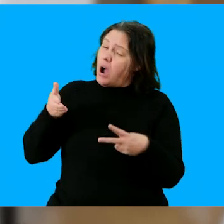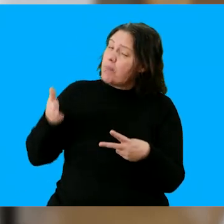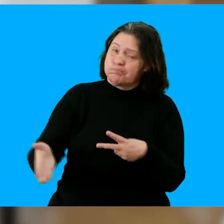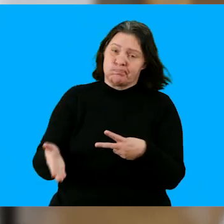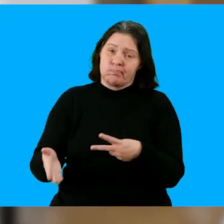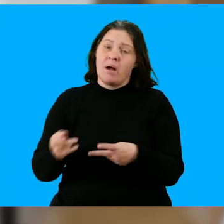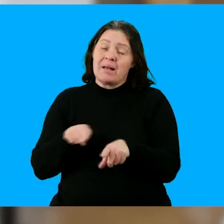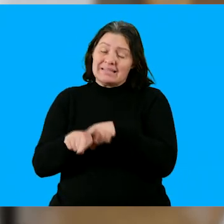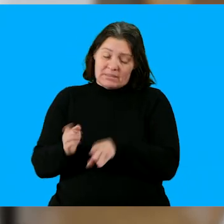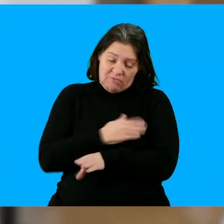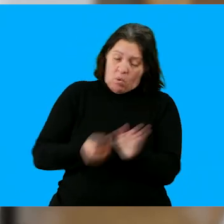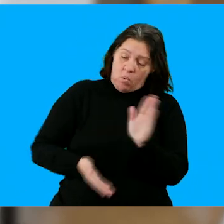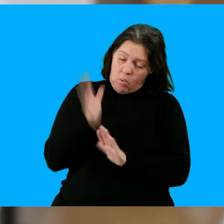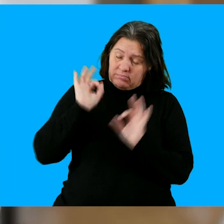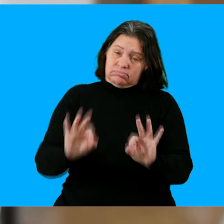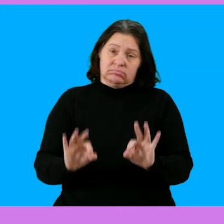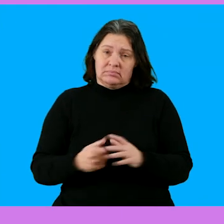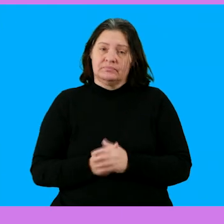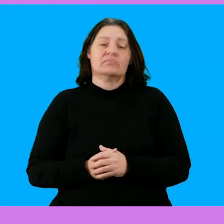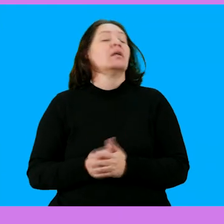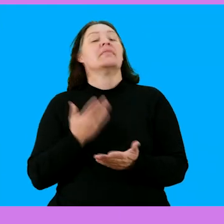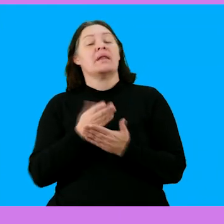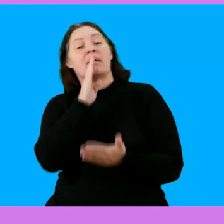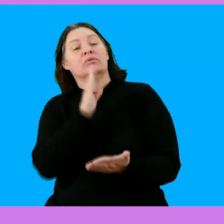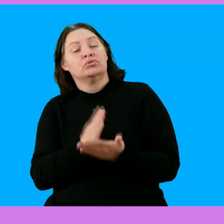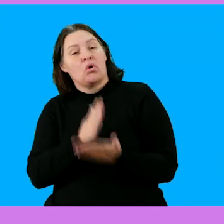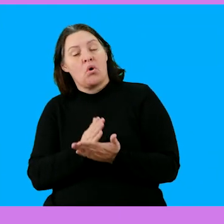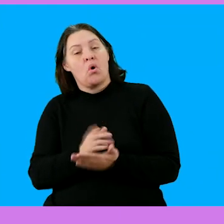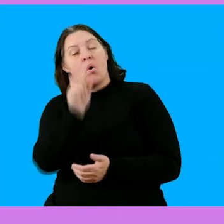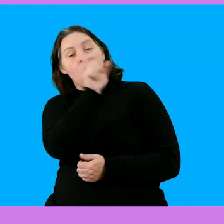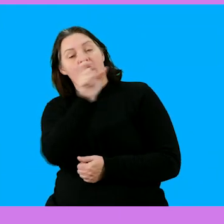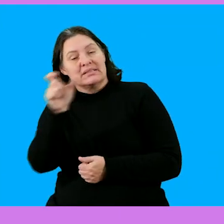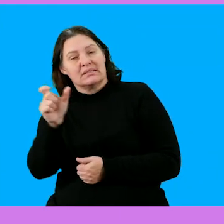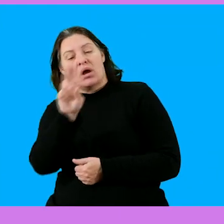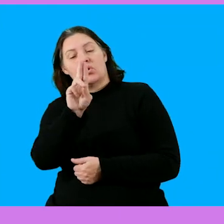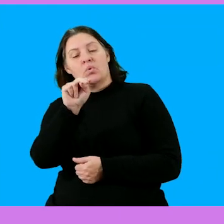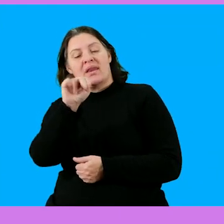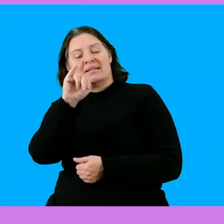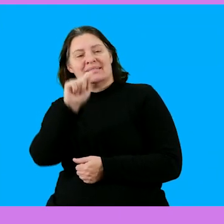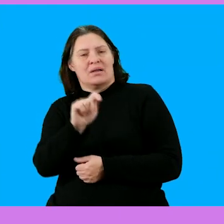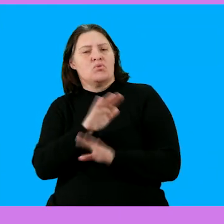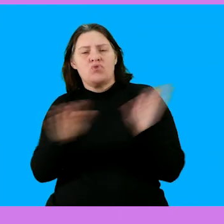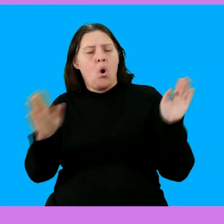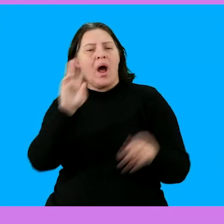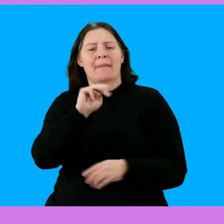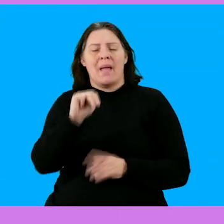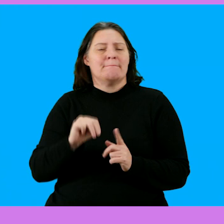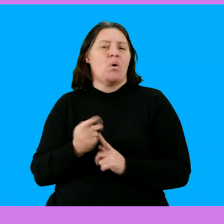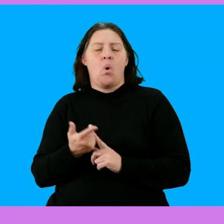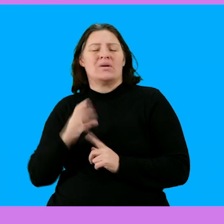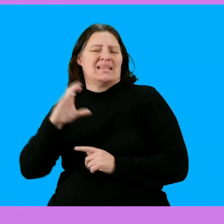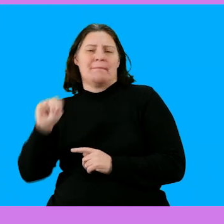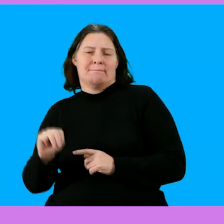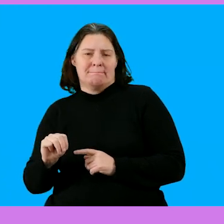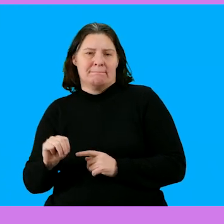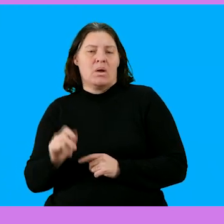sure in the morning before your test that you pack that. Then ensure the words, or use the words units instead of